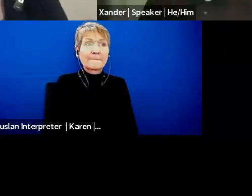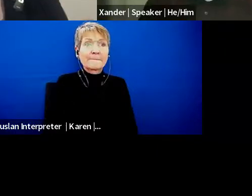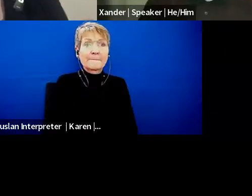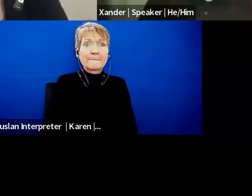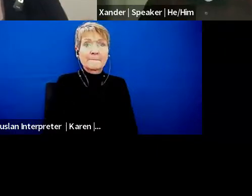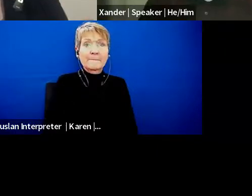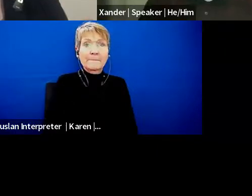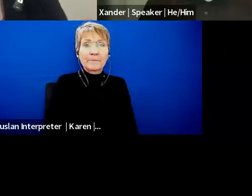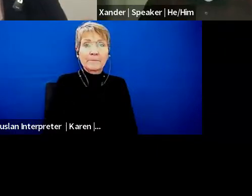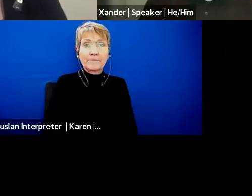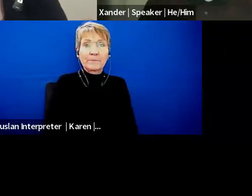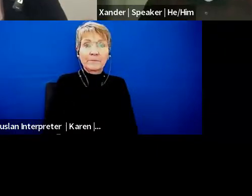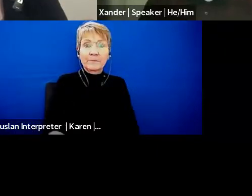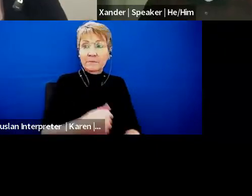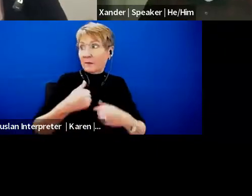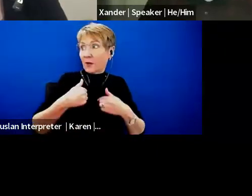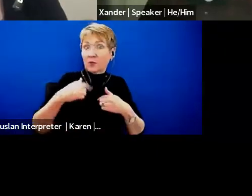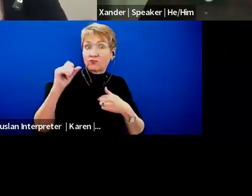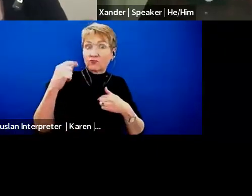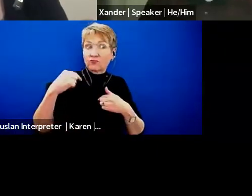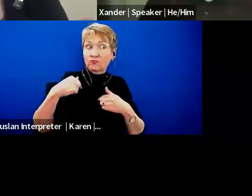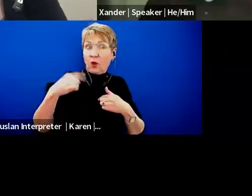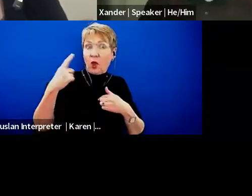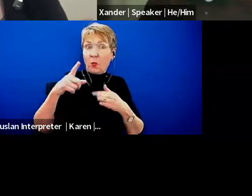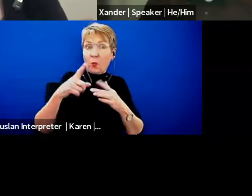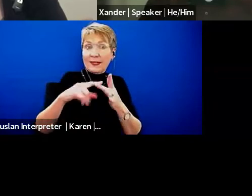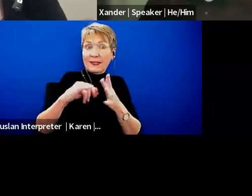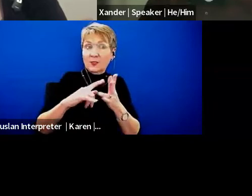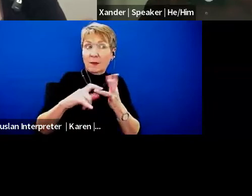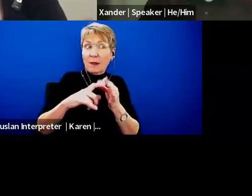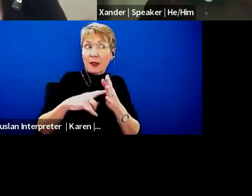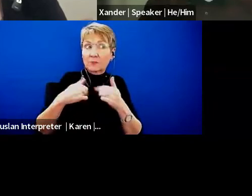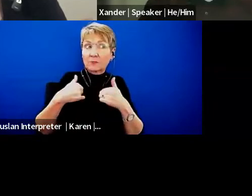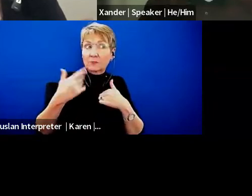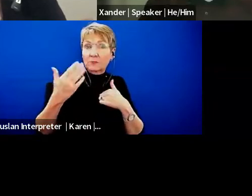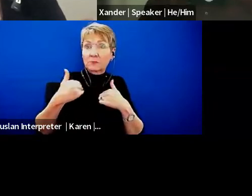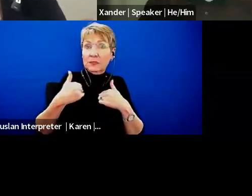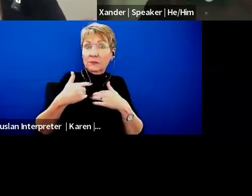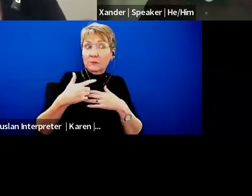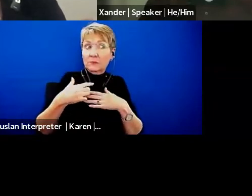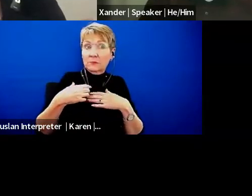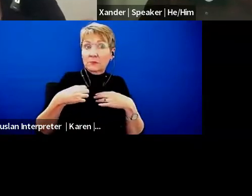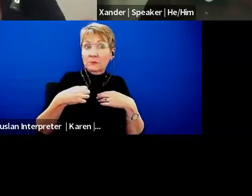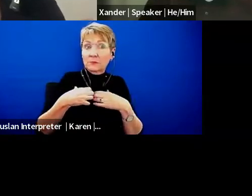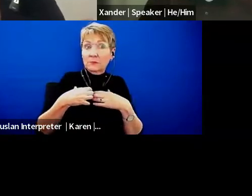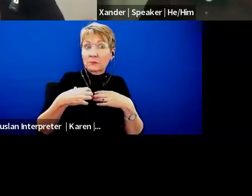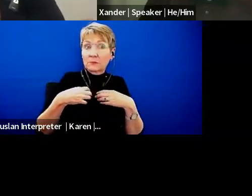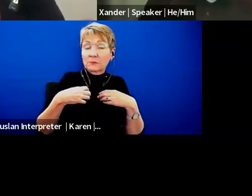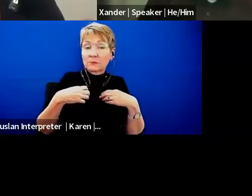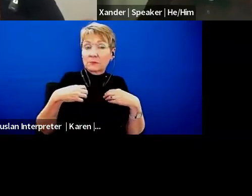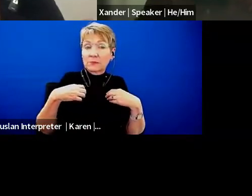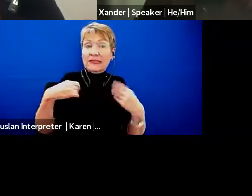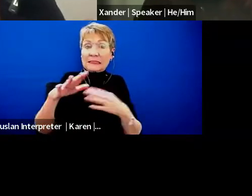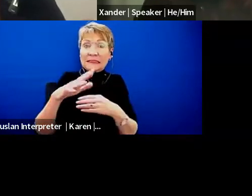I did not know I was reading this section. It says Isabel was reading it, but I did not know that. That's okay. Oh, sorry, Xander. I was trying to dump you in